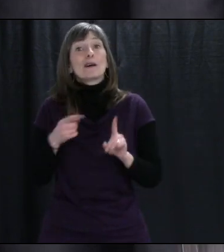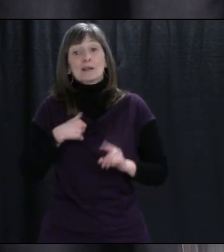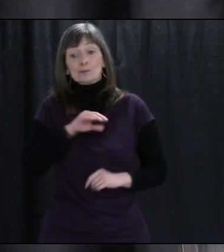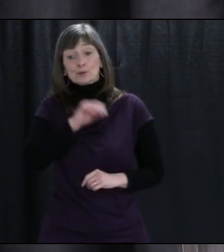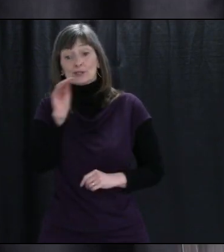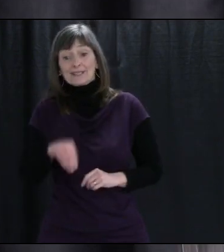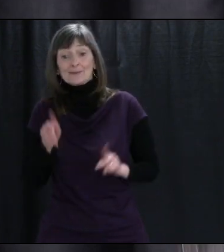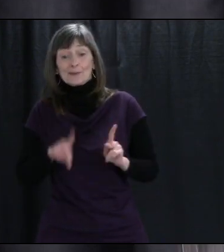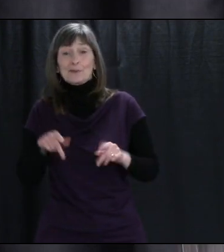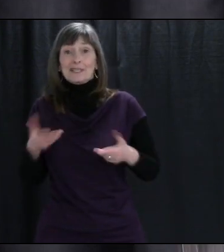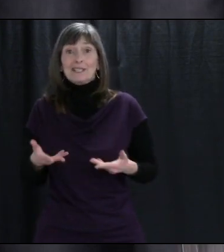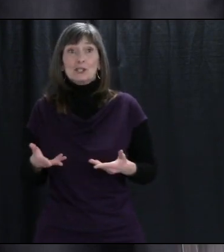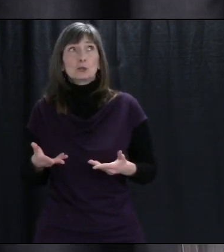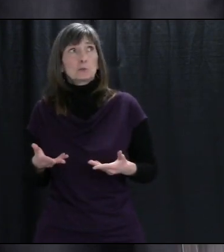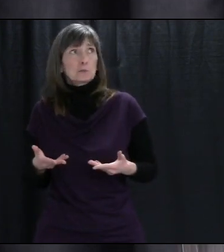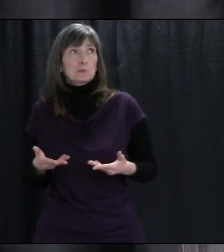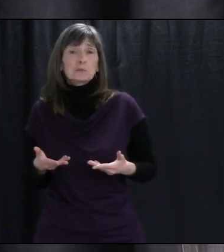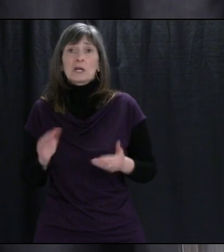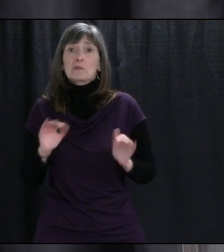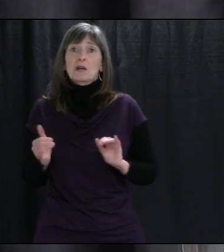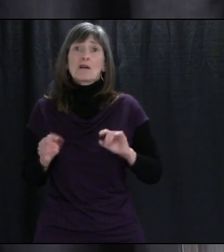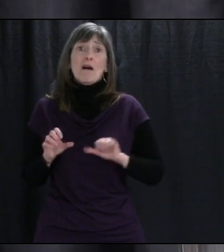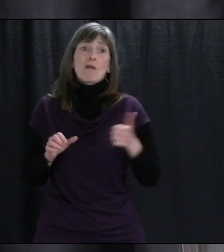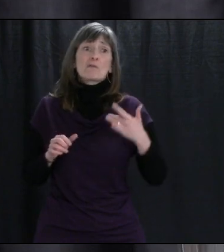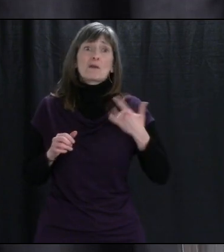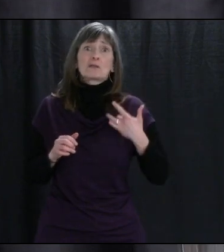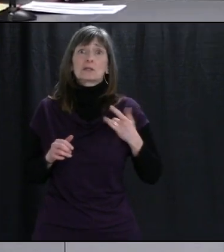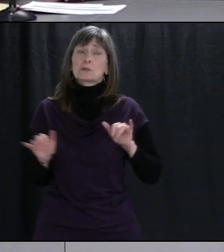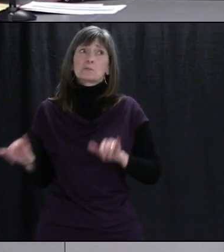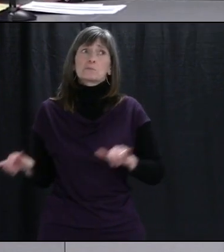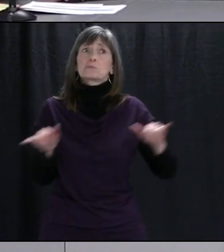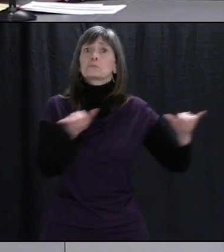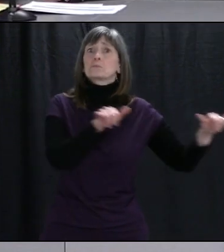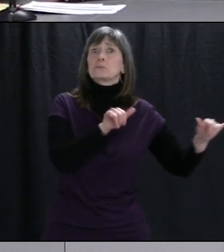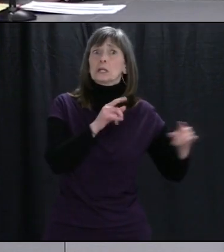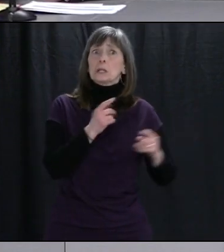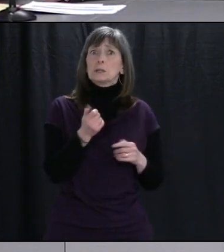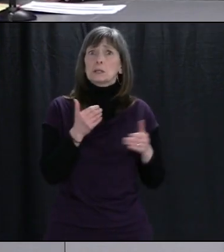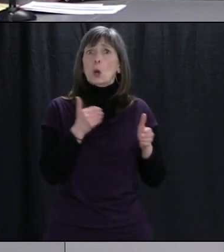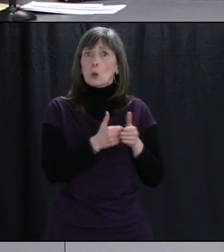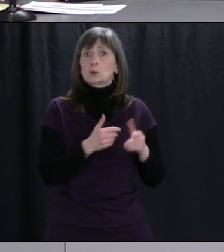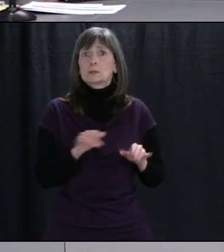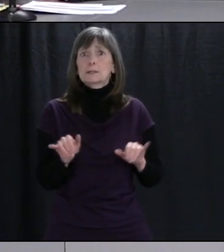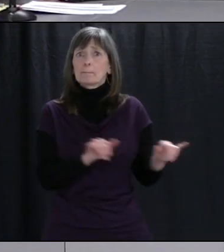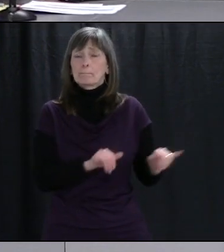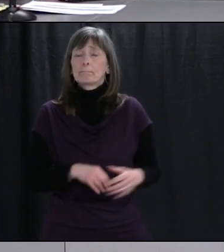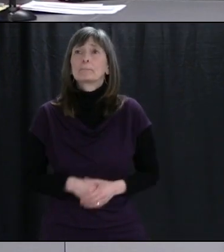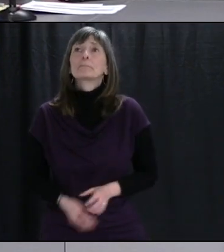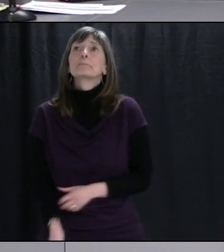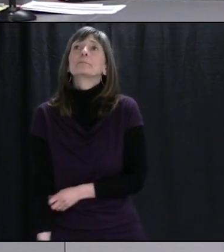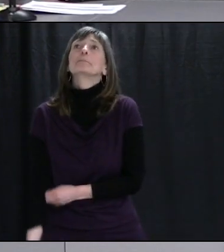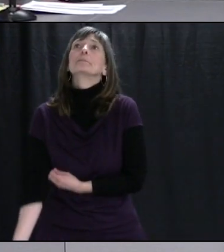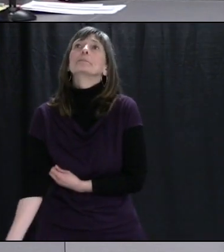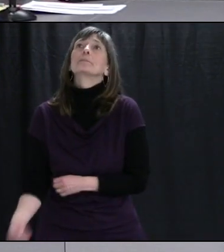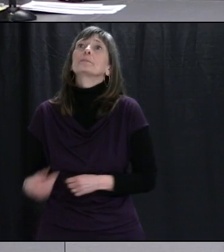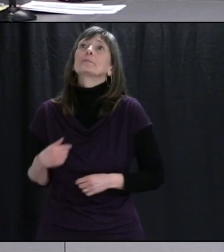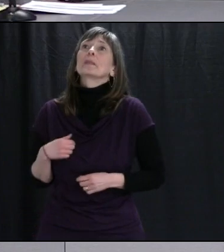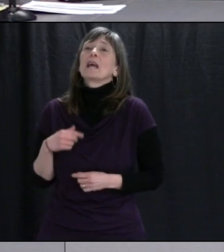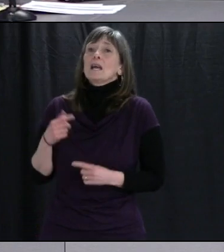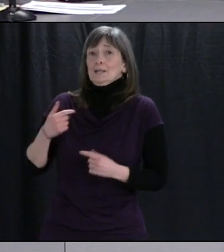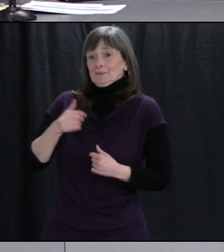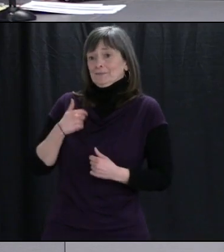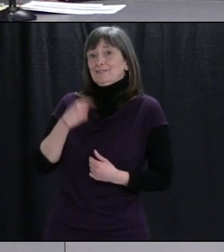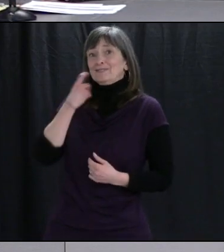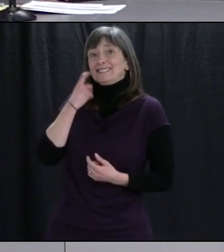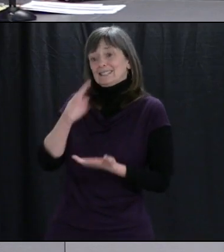than the rest of Canada. And Patrick, if I could, I've actually spoken with Premier McNeil in Nova Scotia, and I'm